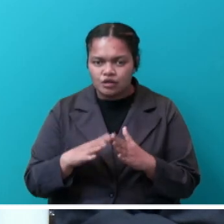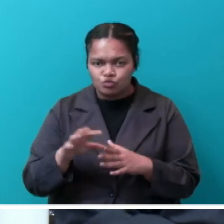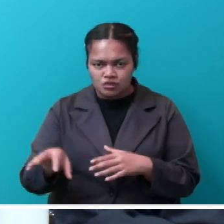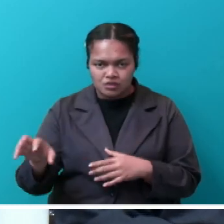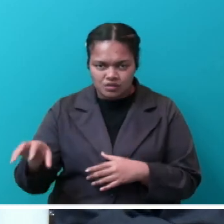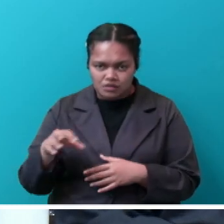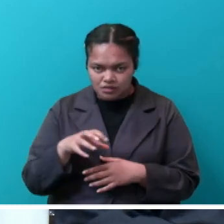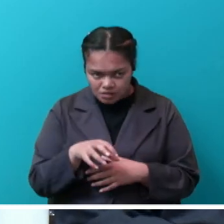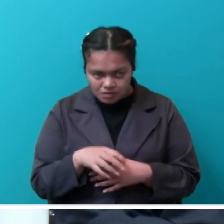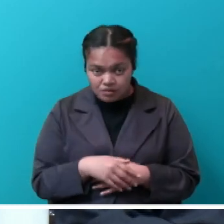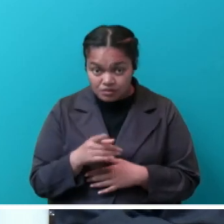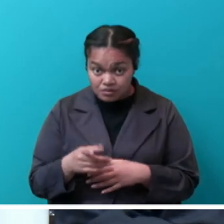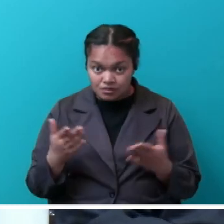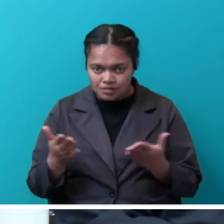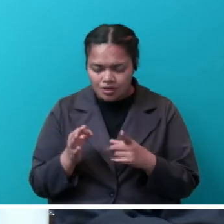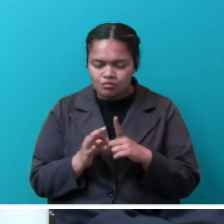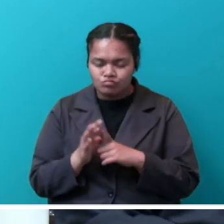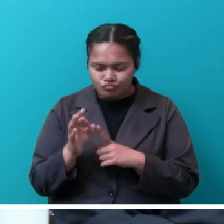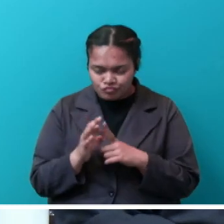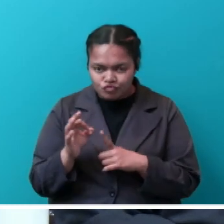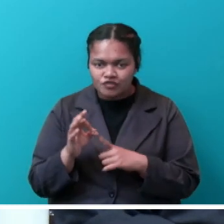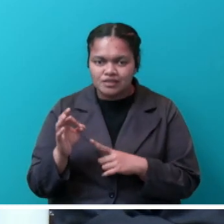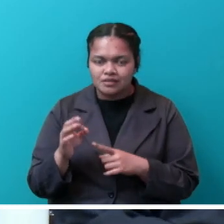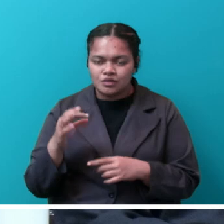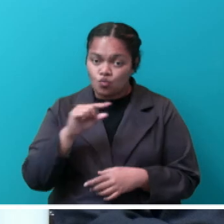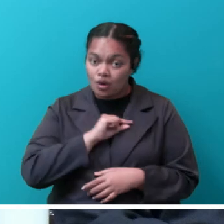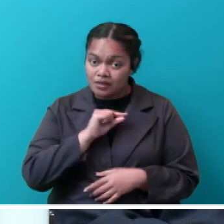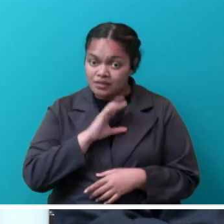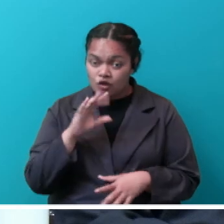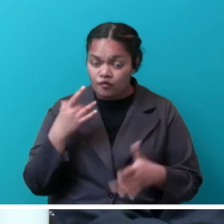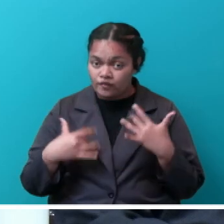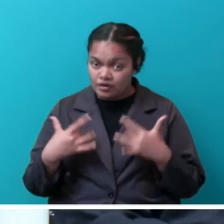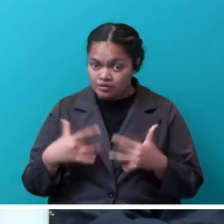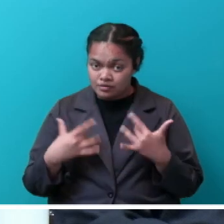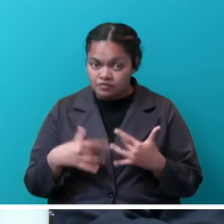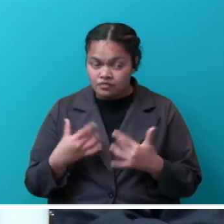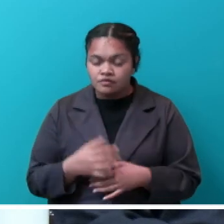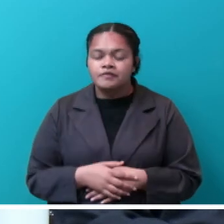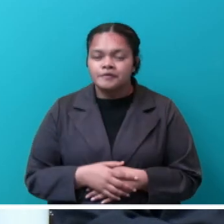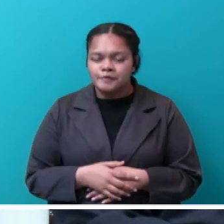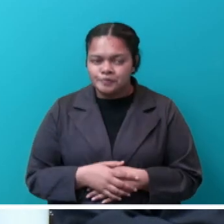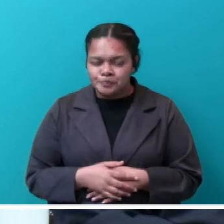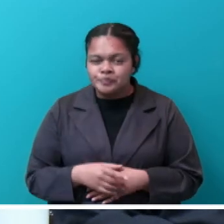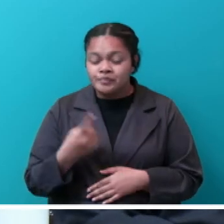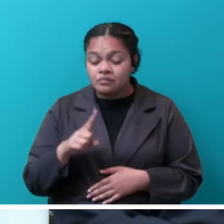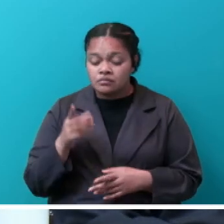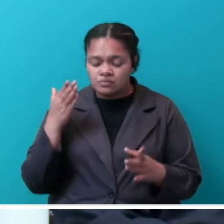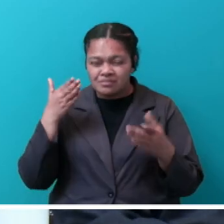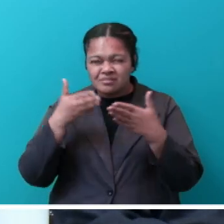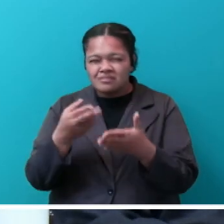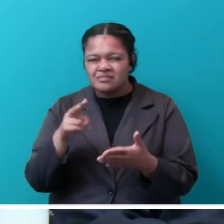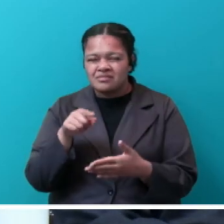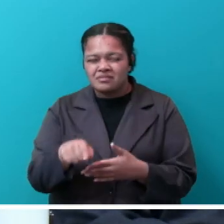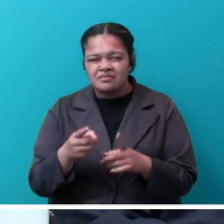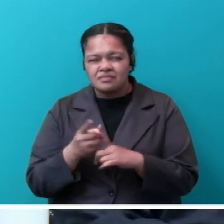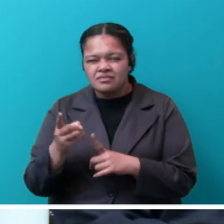thereby enhancing and improving the quality of life for its residents. And central to this is the development